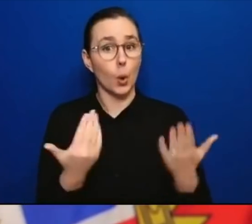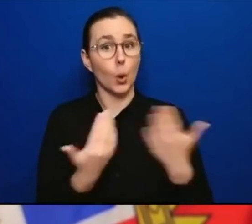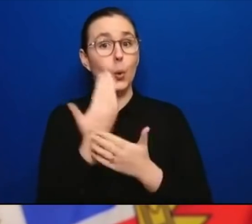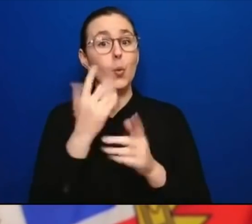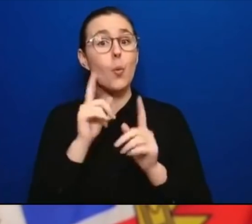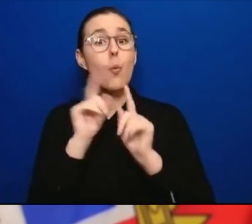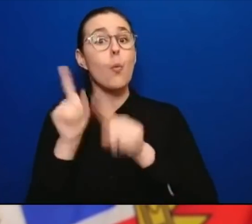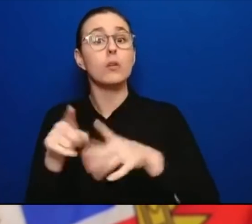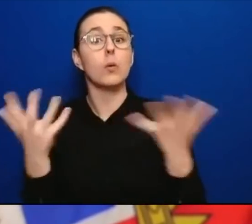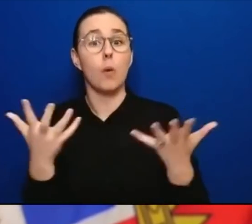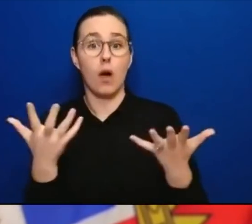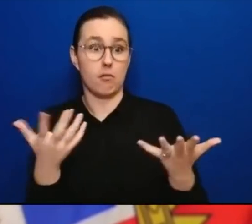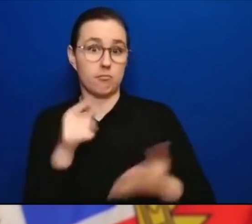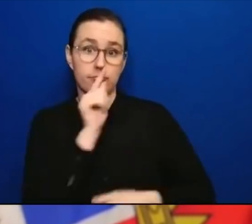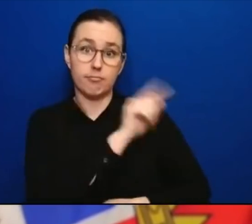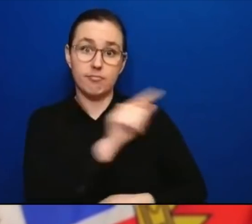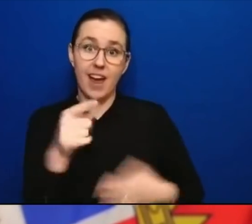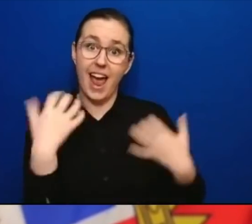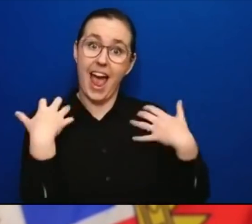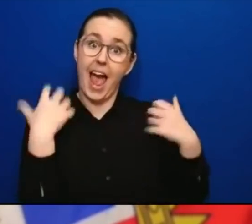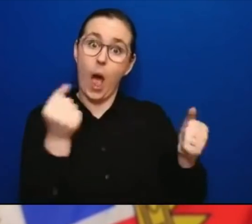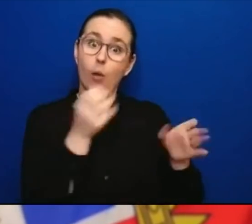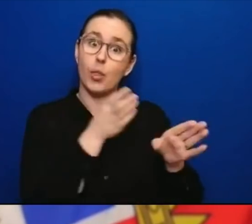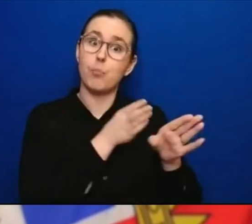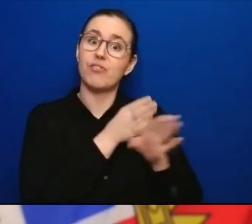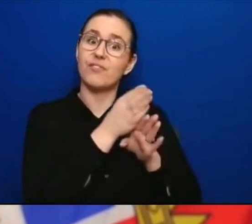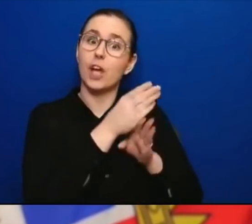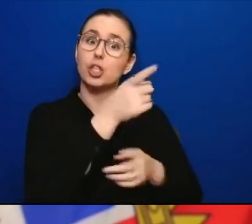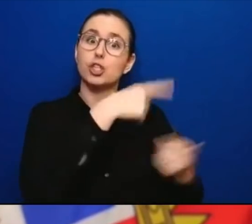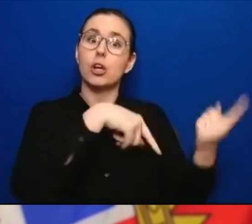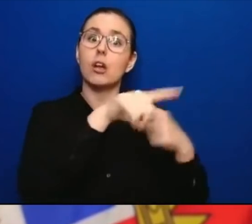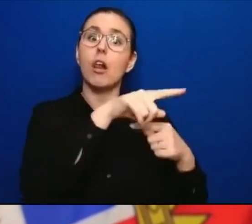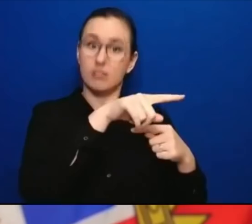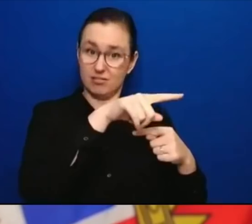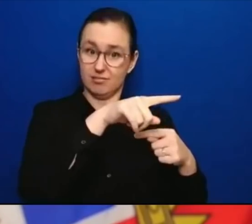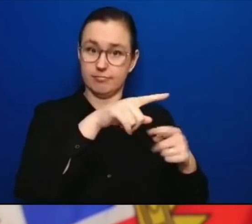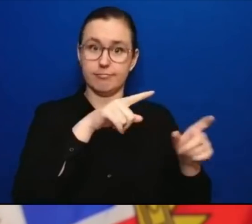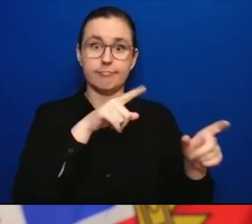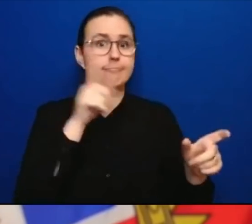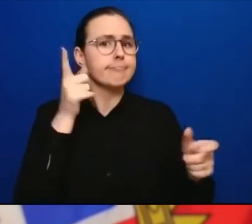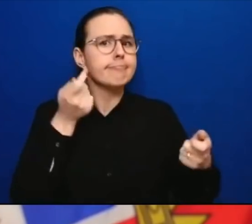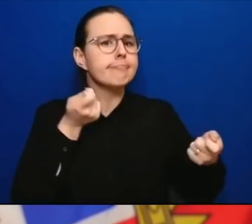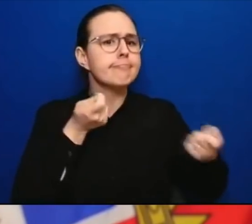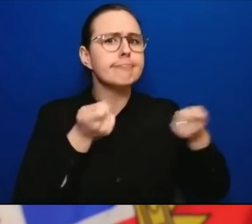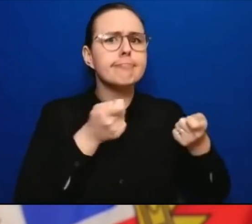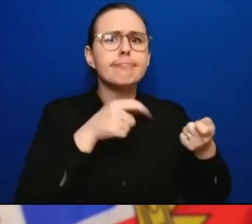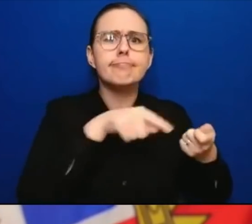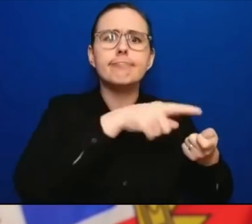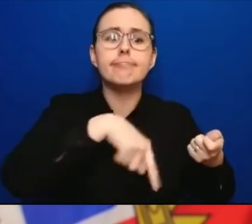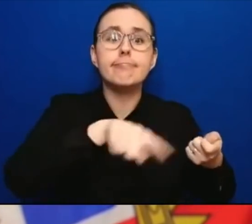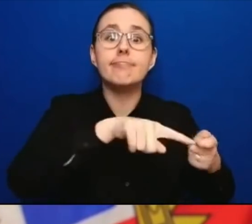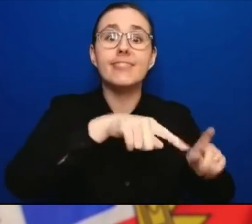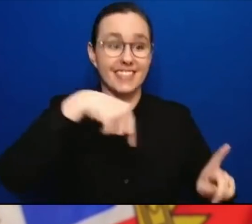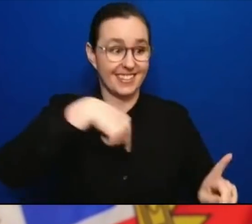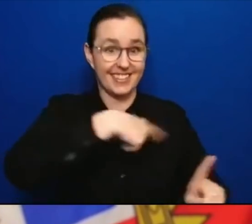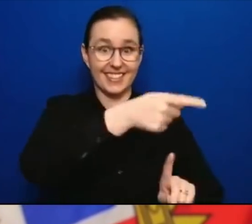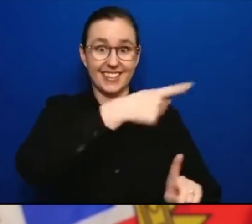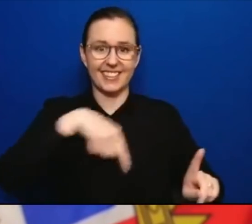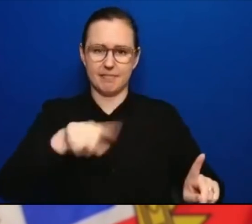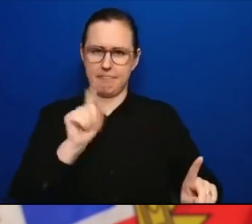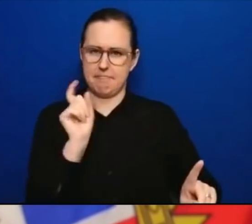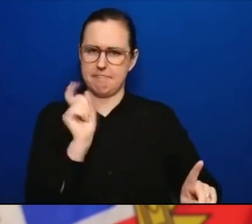in place for regulated health professionals. I have spoken many times about the importance of all of us as